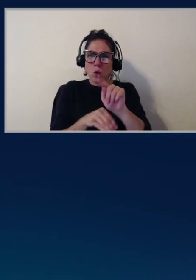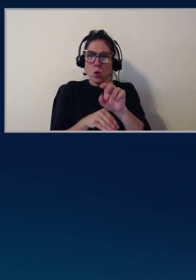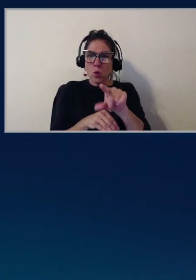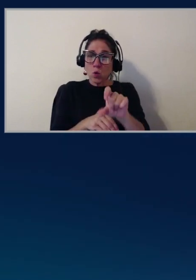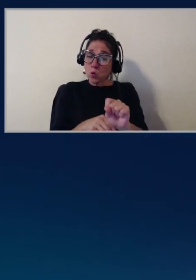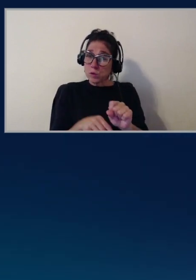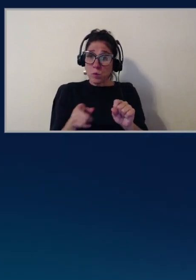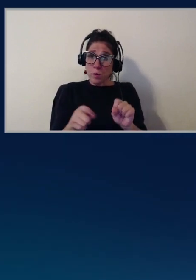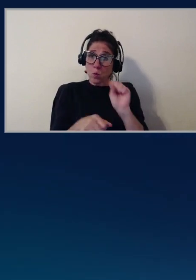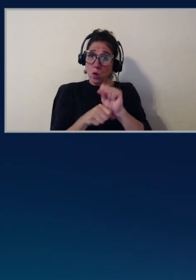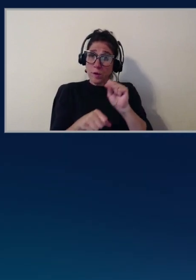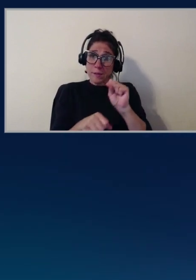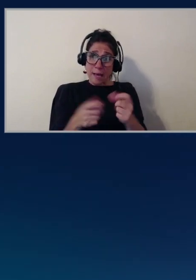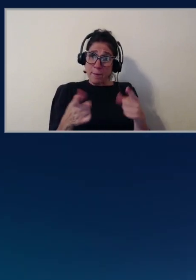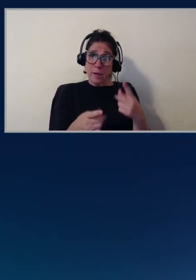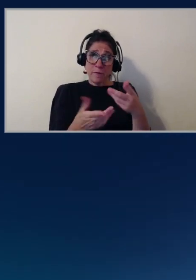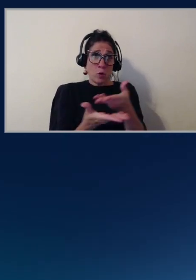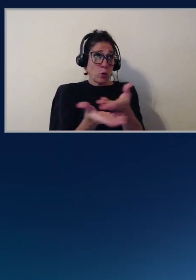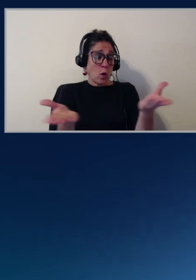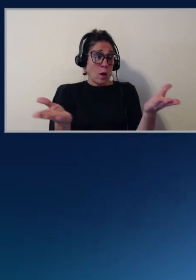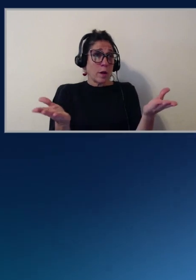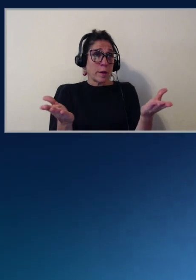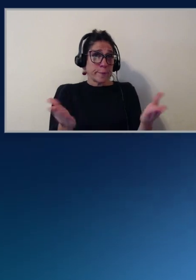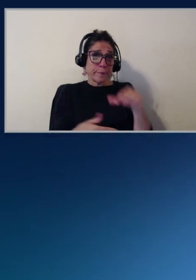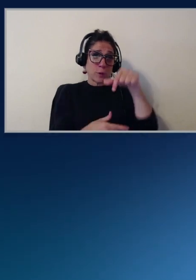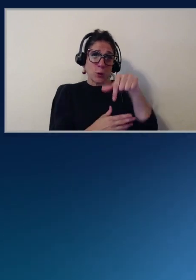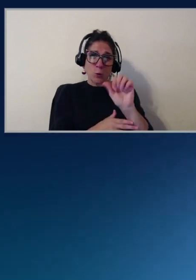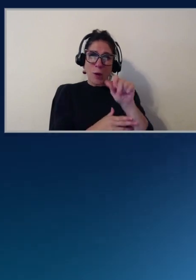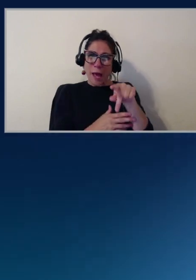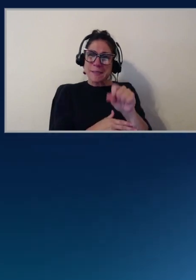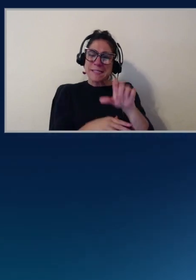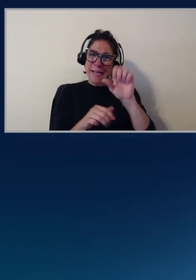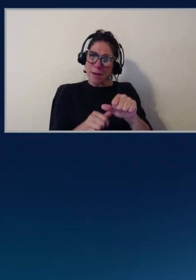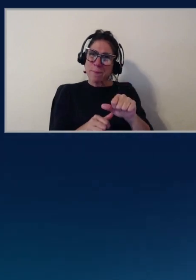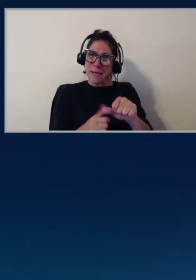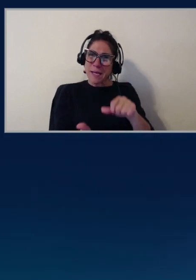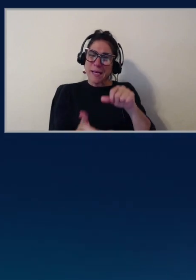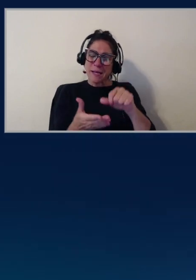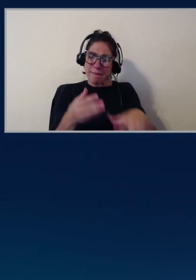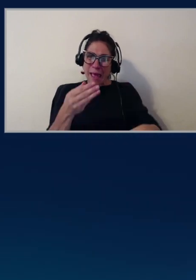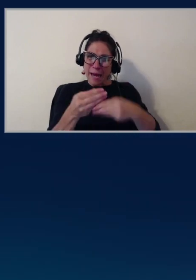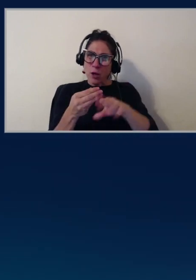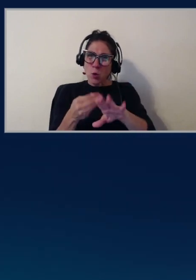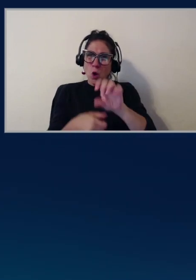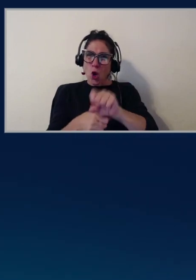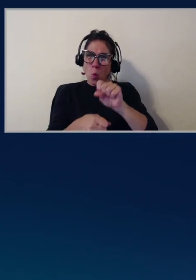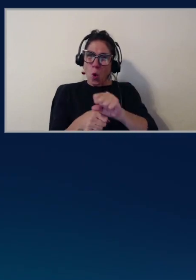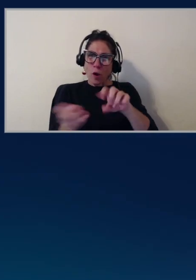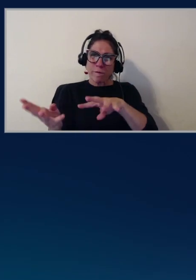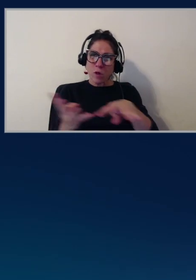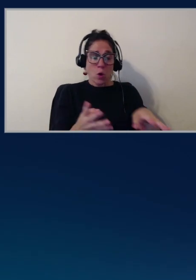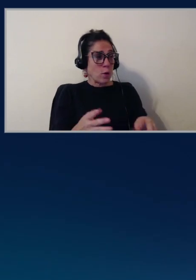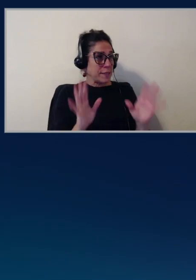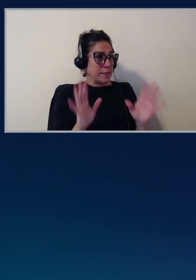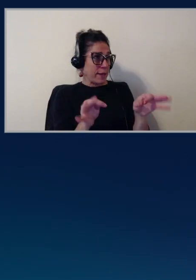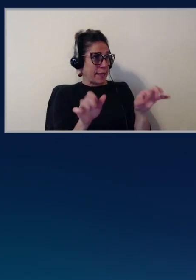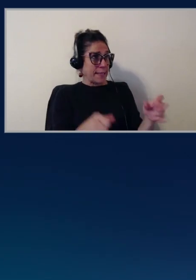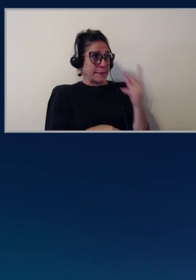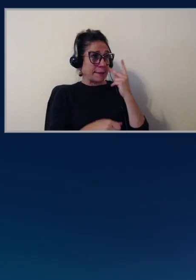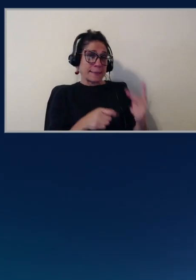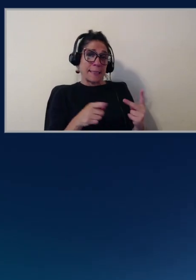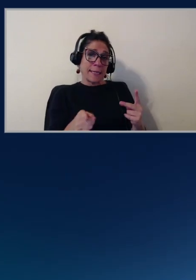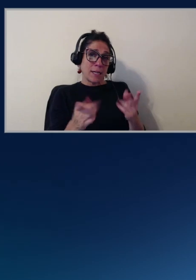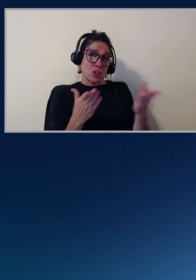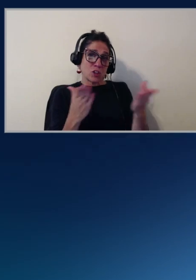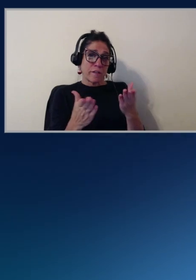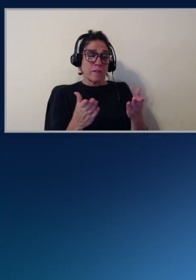for you, Q apps can be there. It's part of your workflow. Yeah, I can definitely see service provider